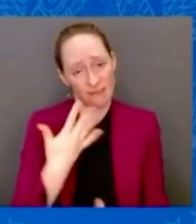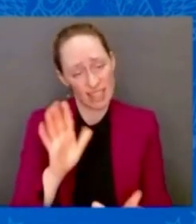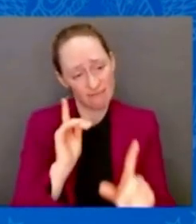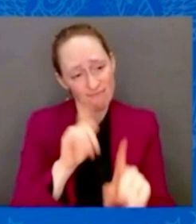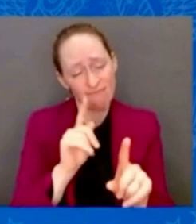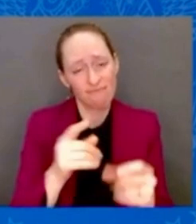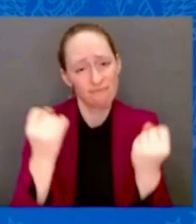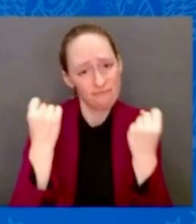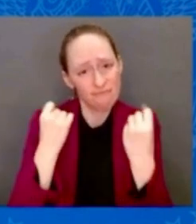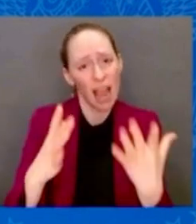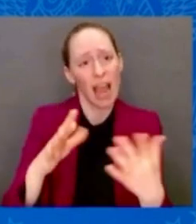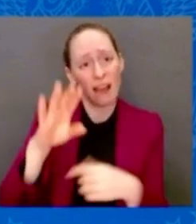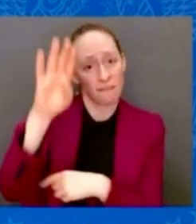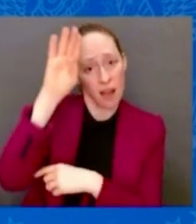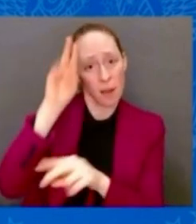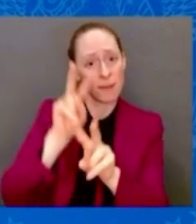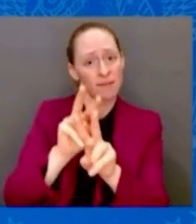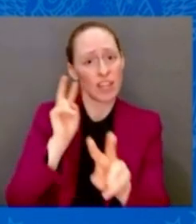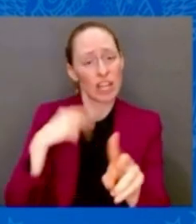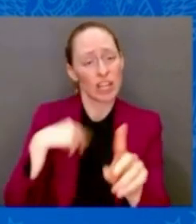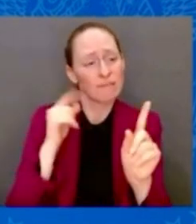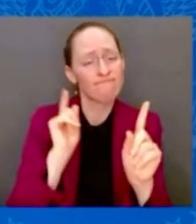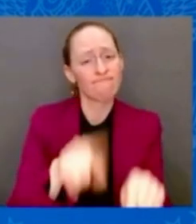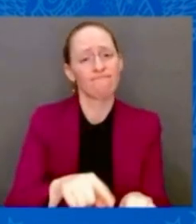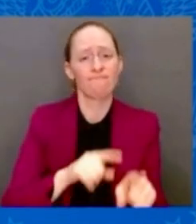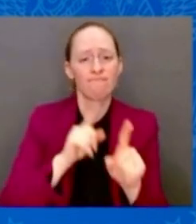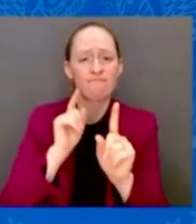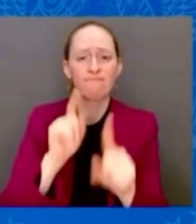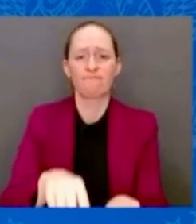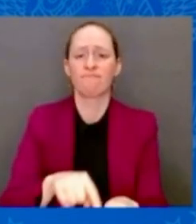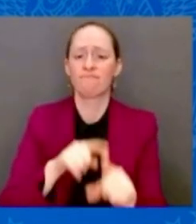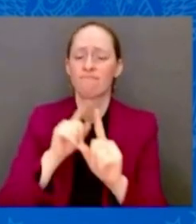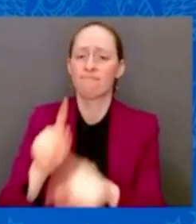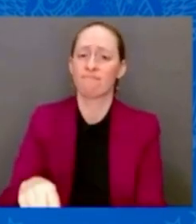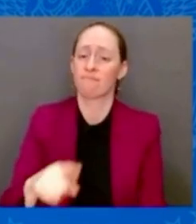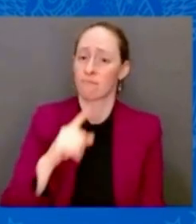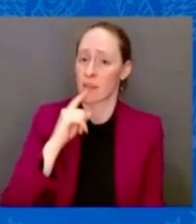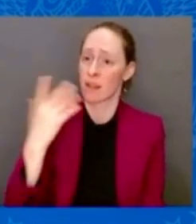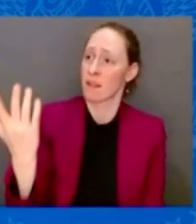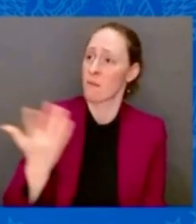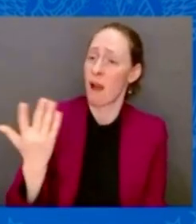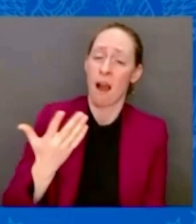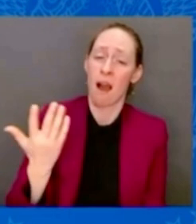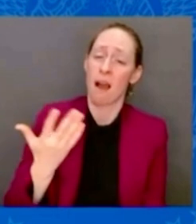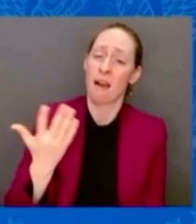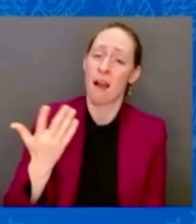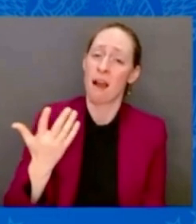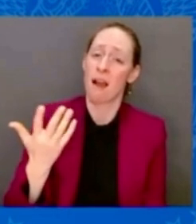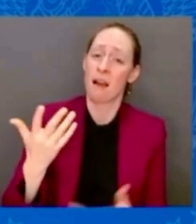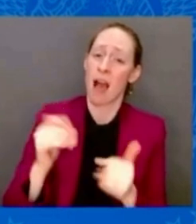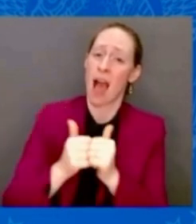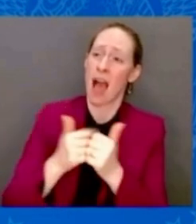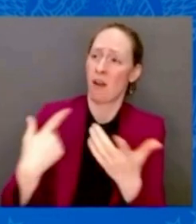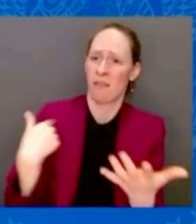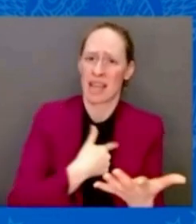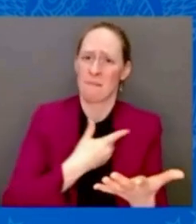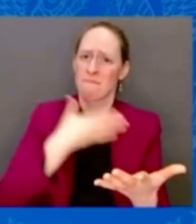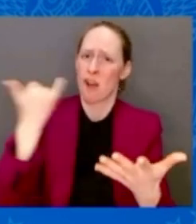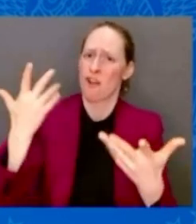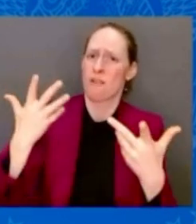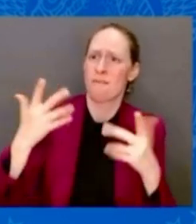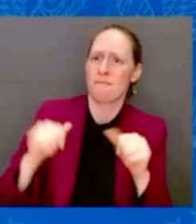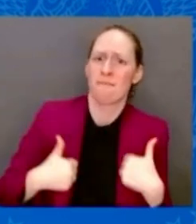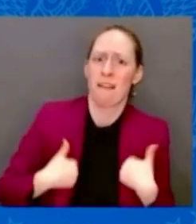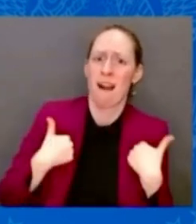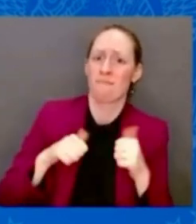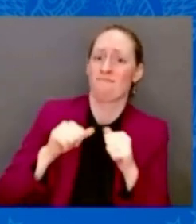more firefighters. In 2022, there were 99 line-of-duty deaths. I've been, as I said,